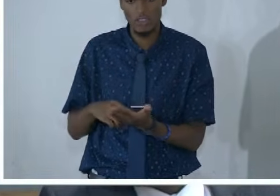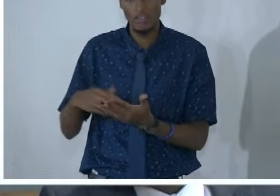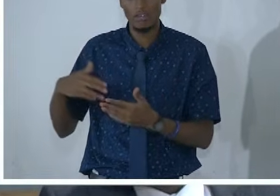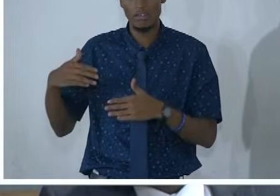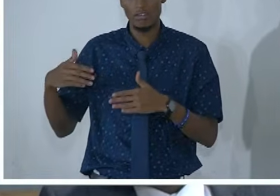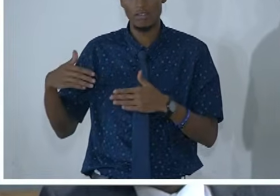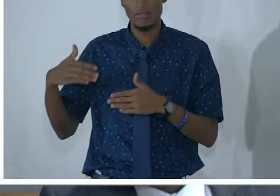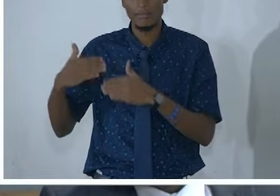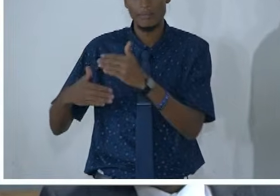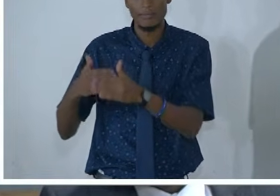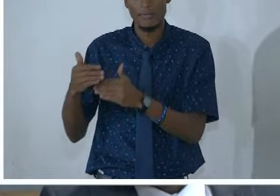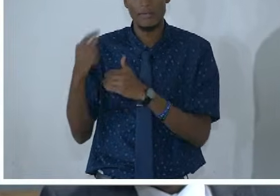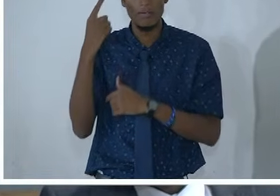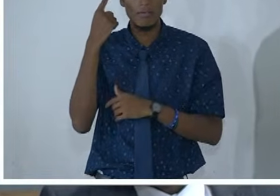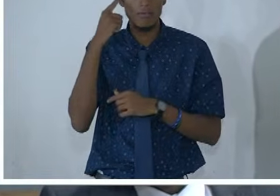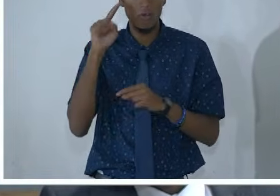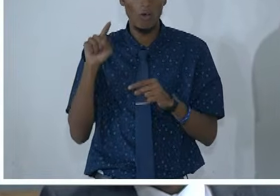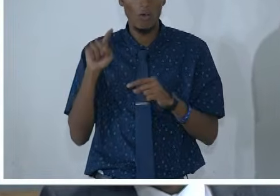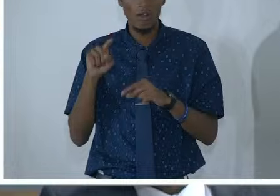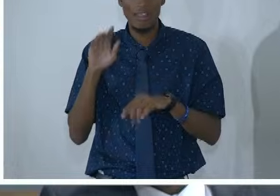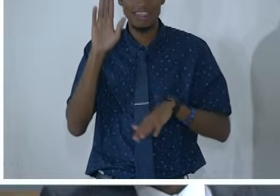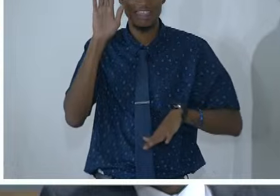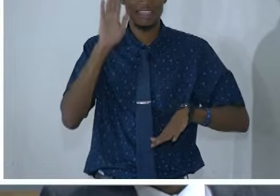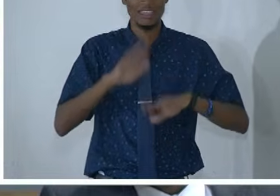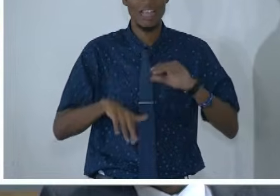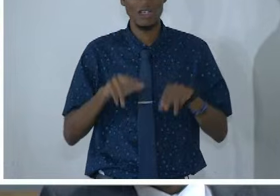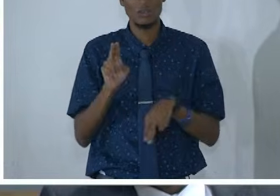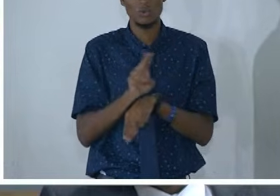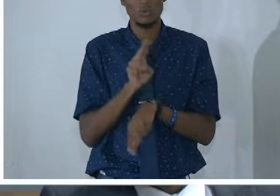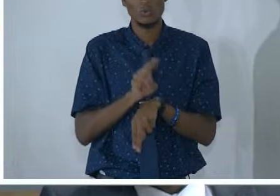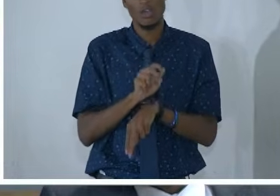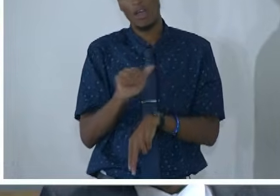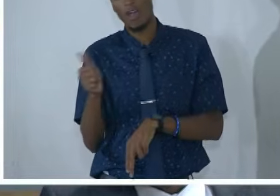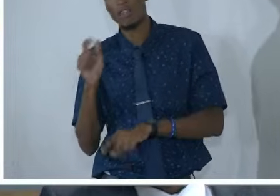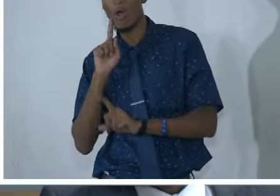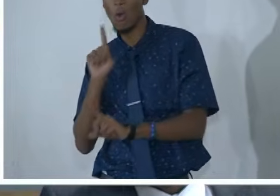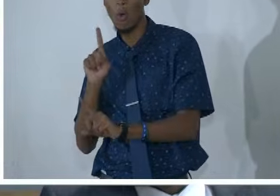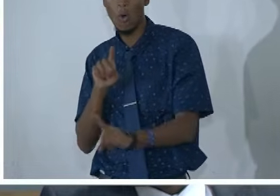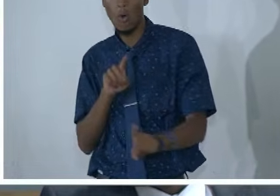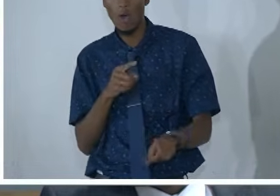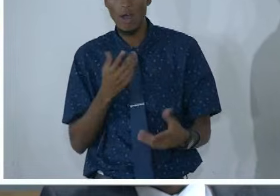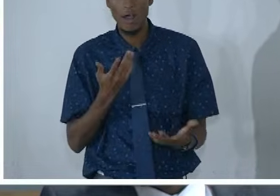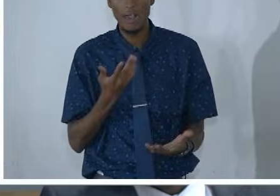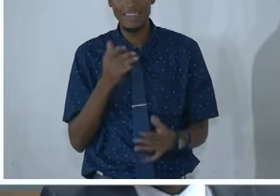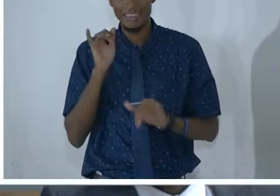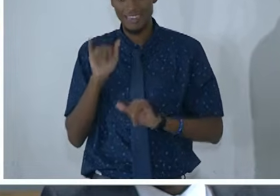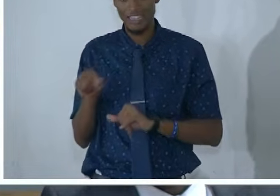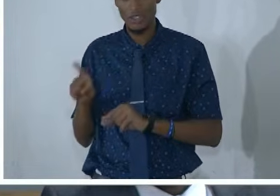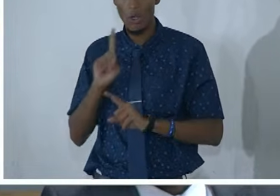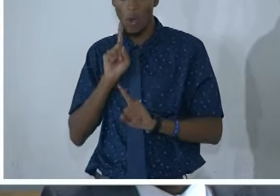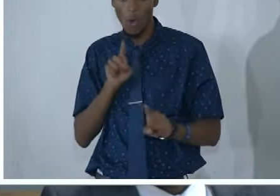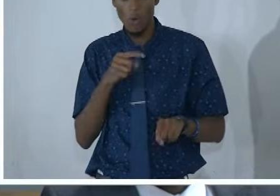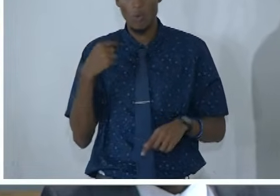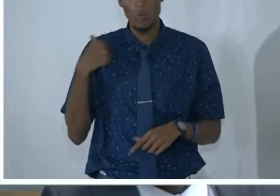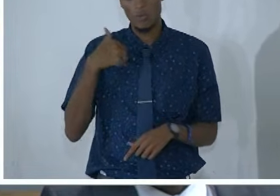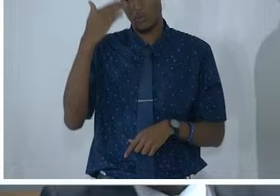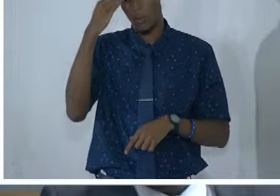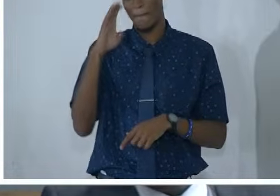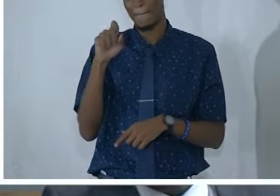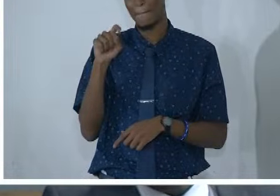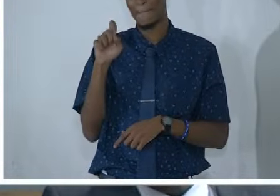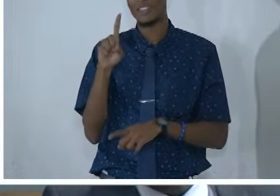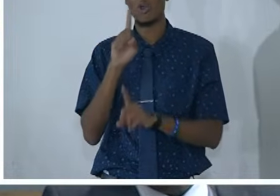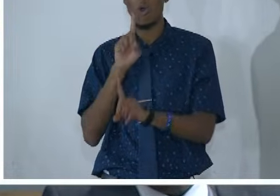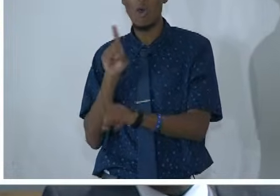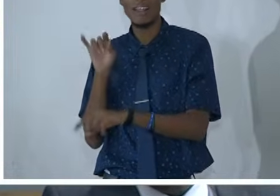as opposed to vesting orders? The vesting orders, as we know,